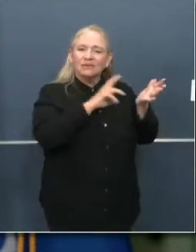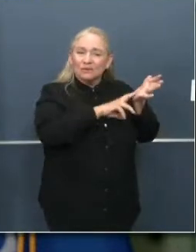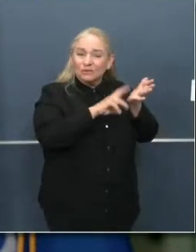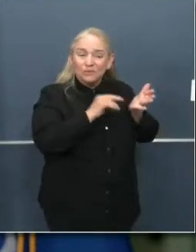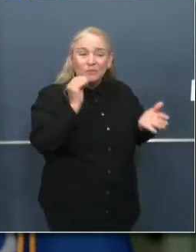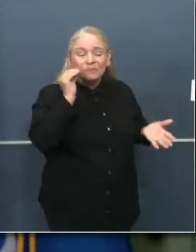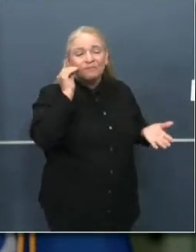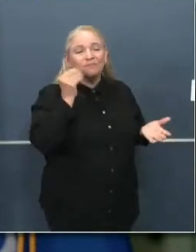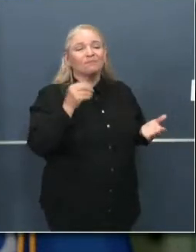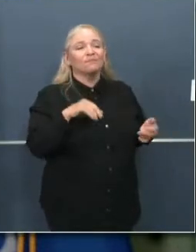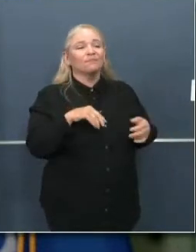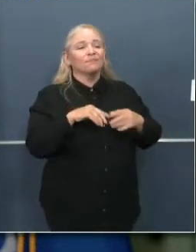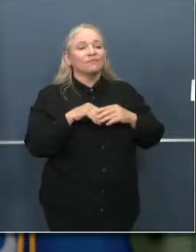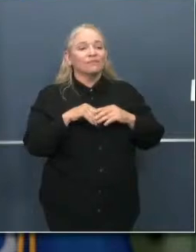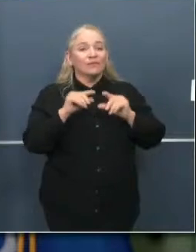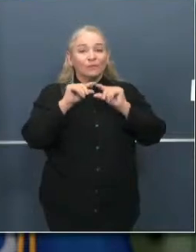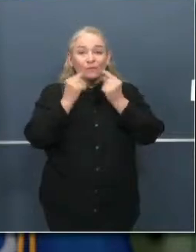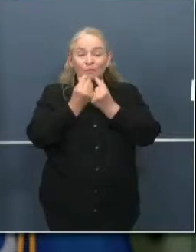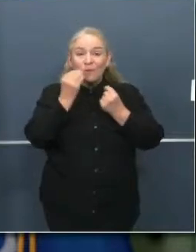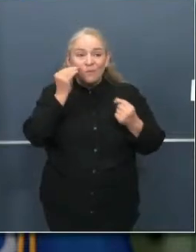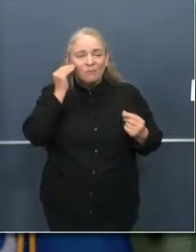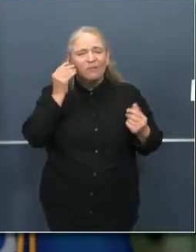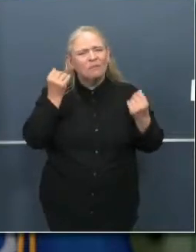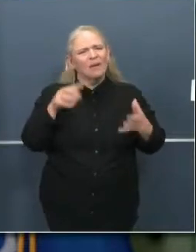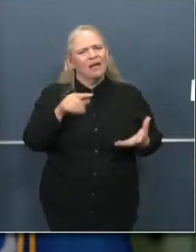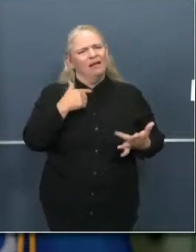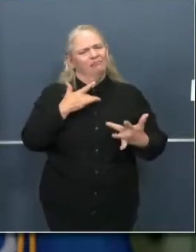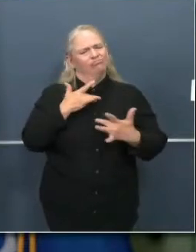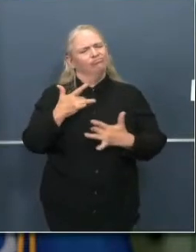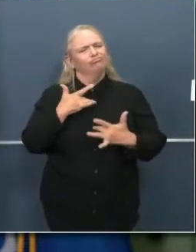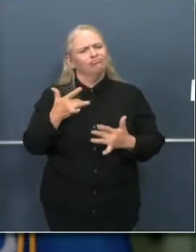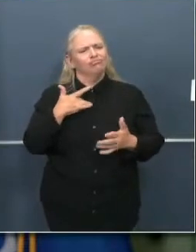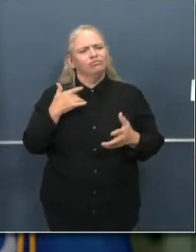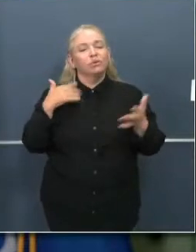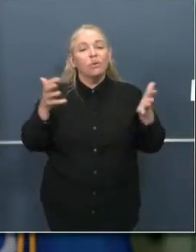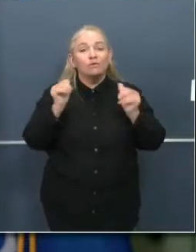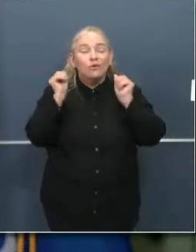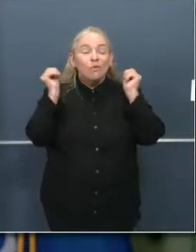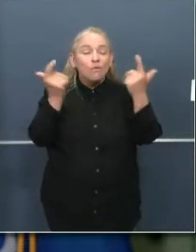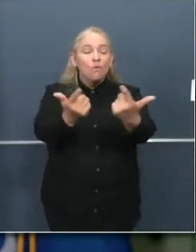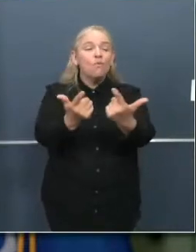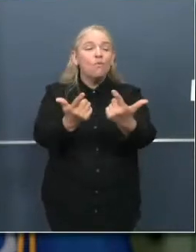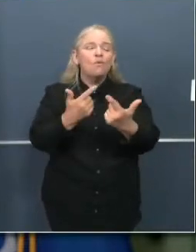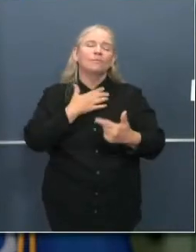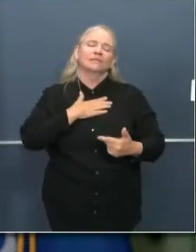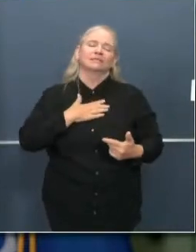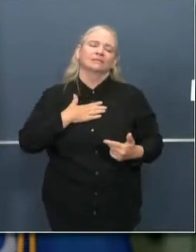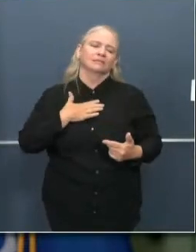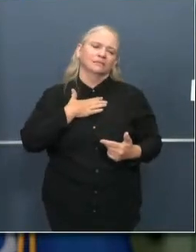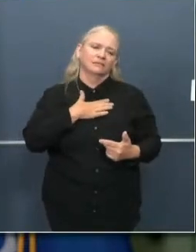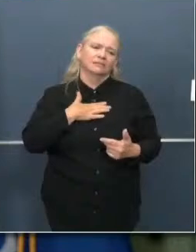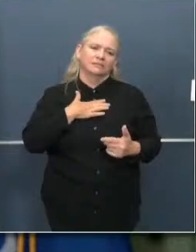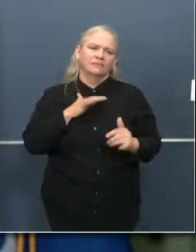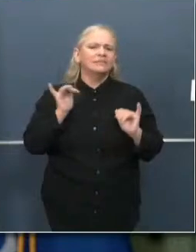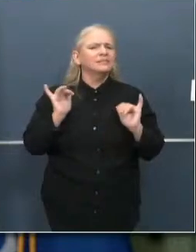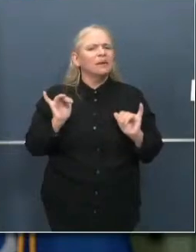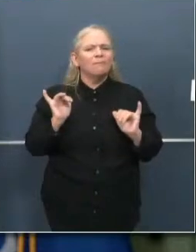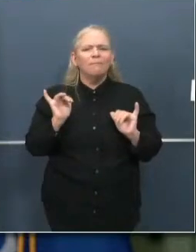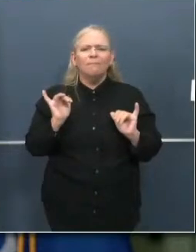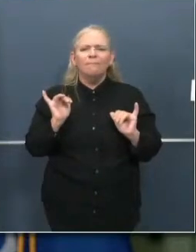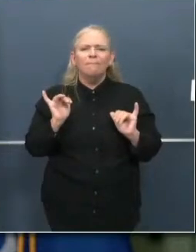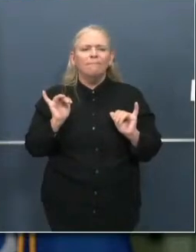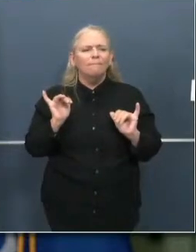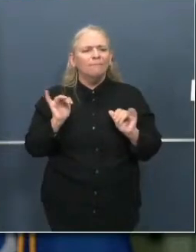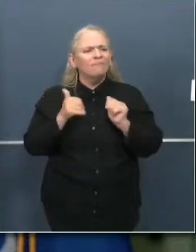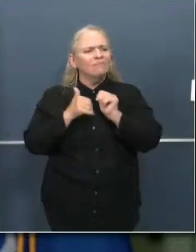as is the case at every one of these presentations, to do your best to do the same. Wear these